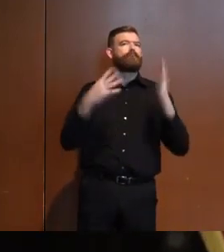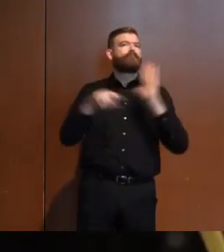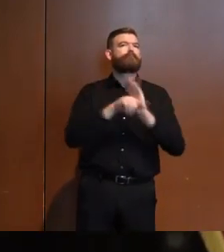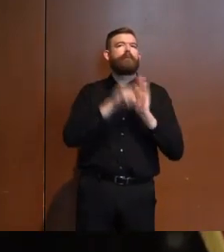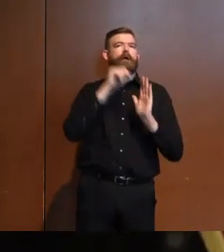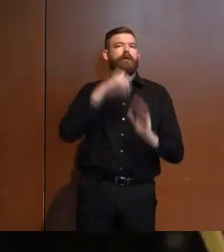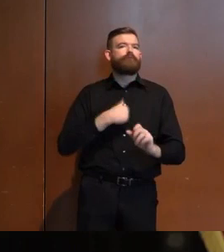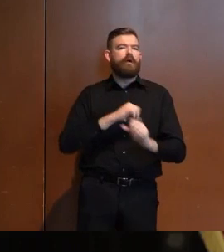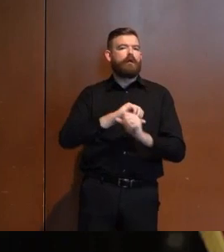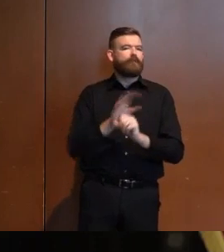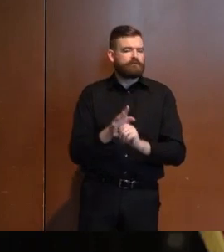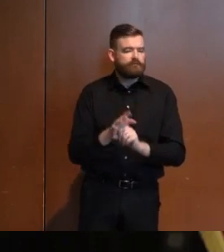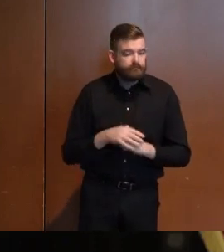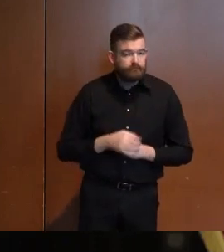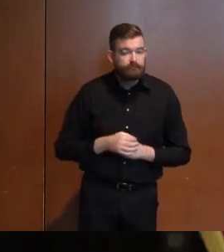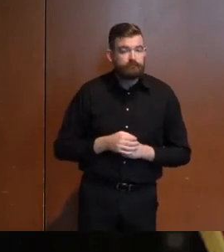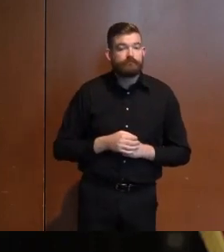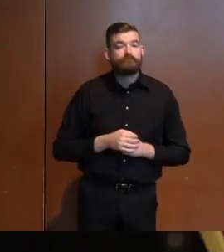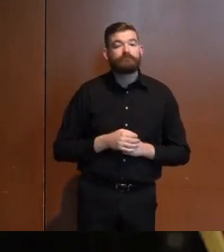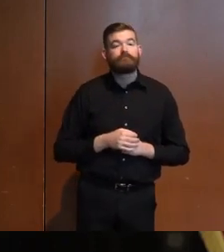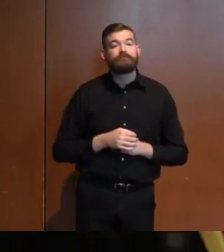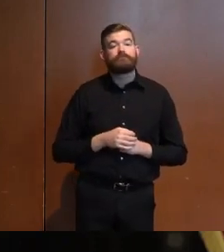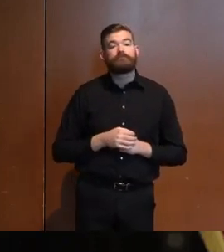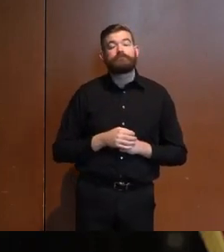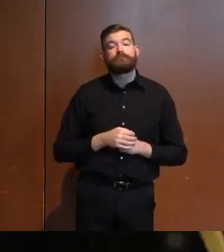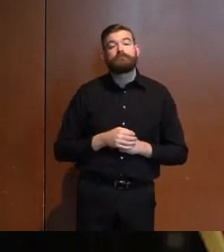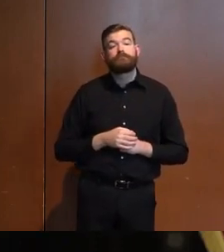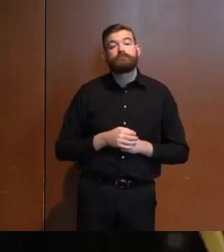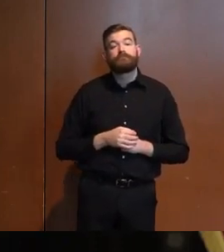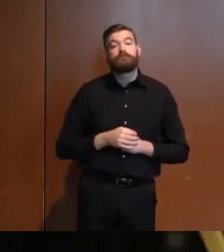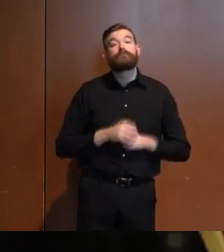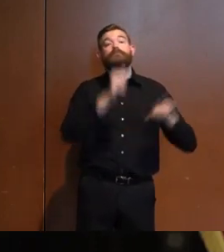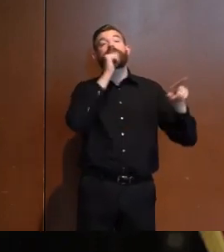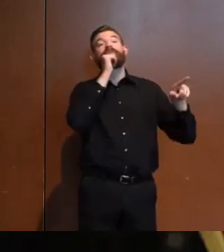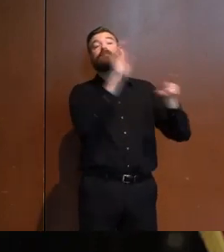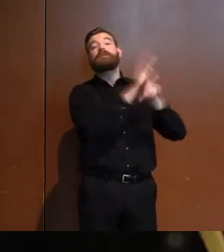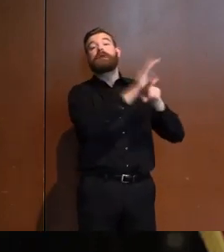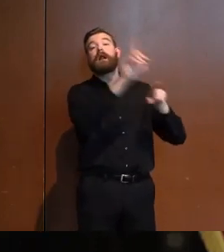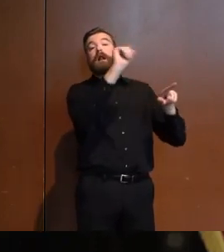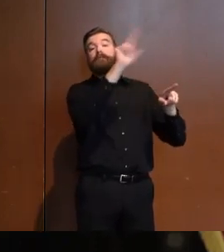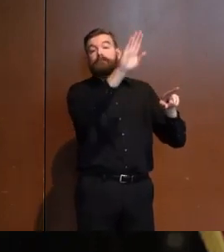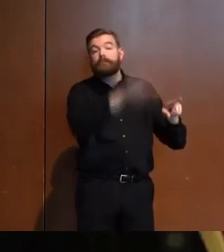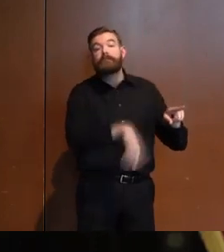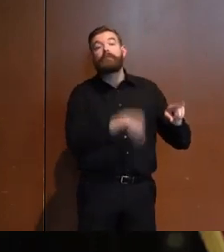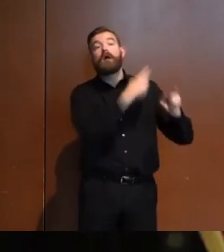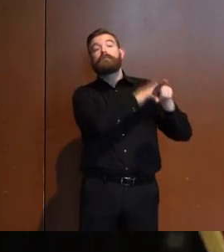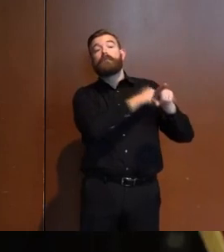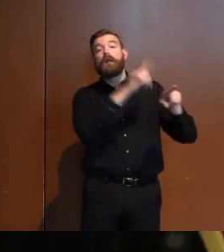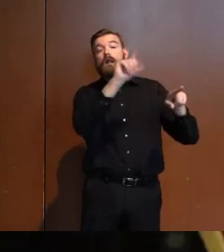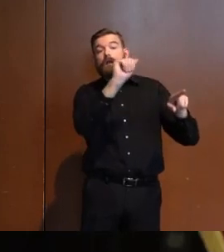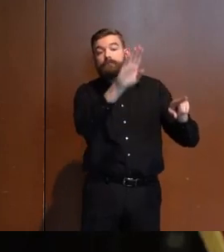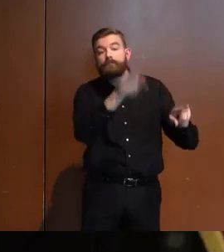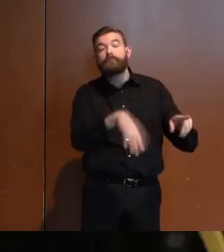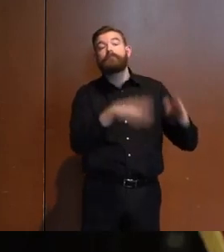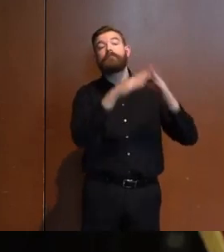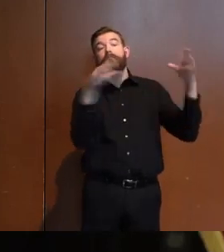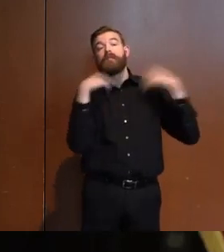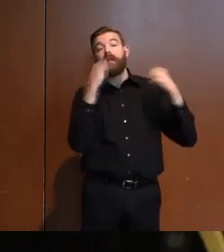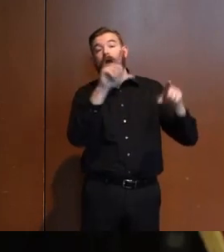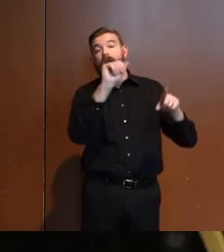of the commercial laboratories and hospital laboratories and public health laboratories that we have both the negatives